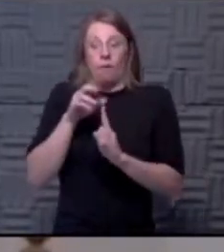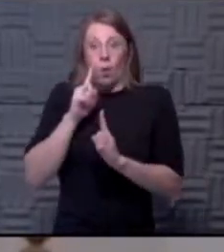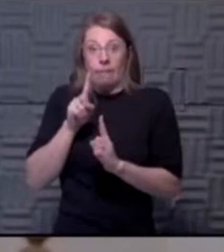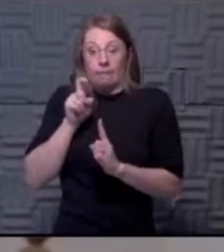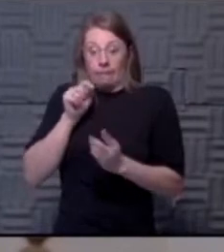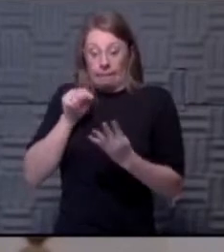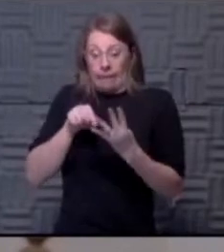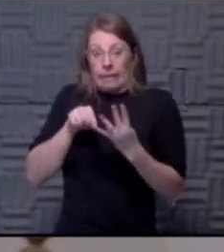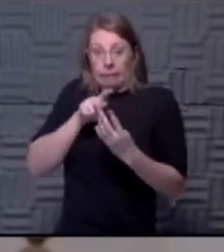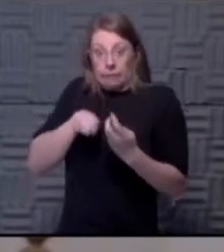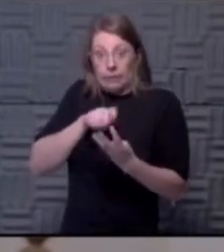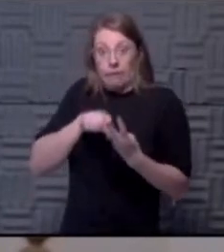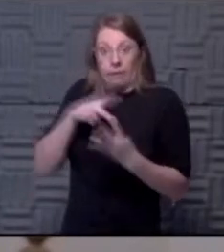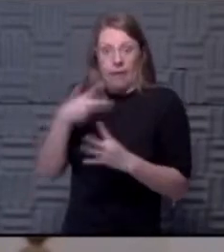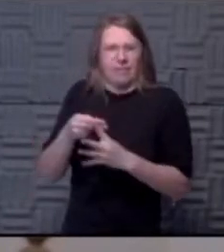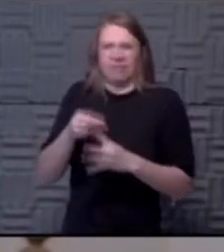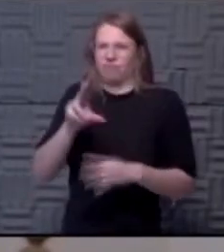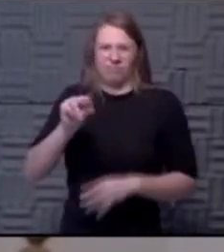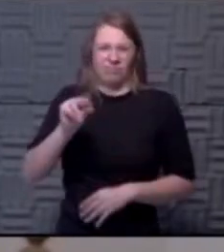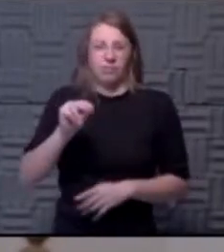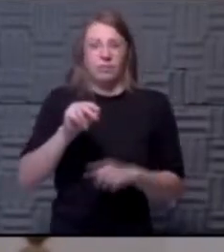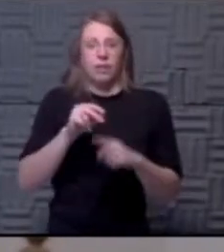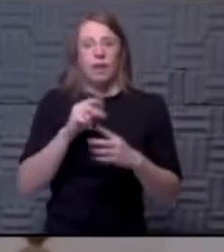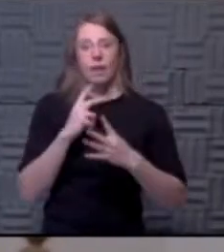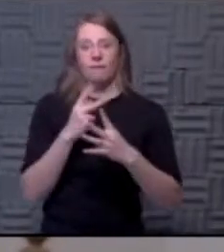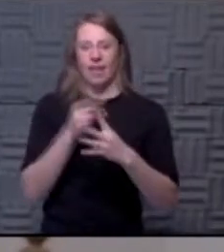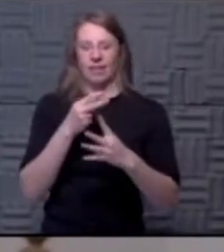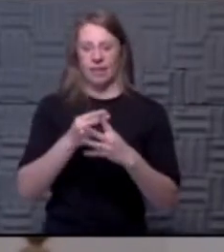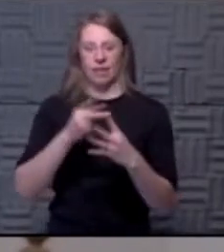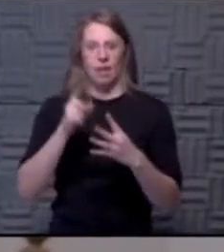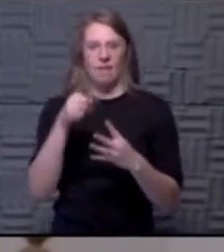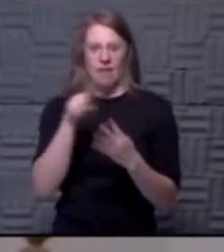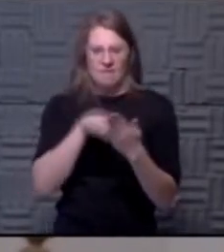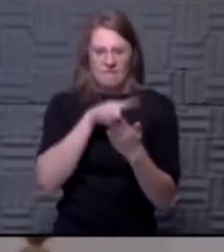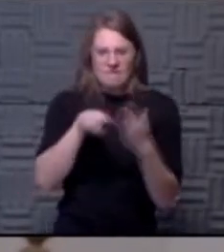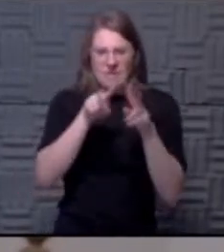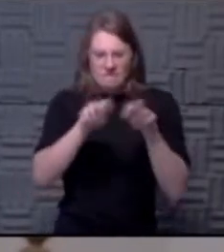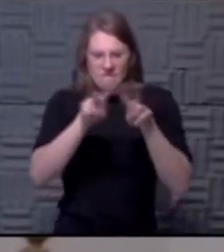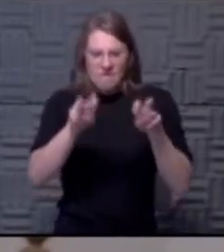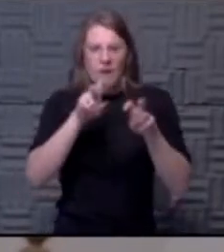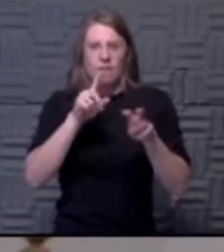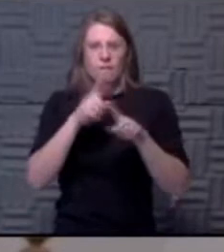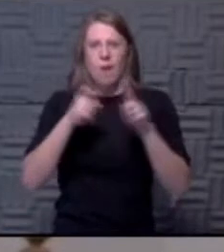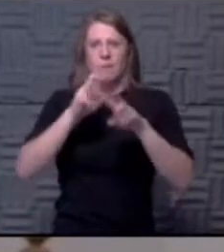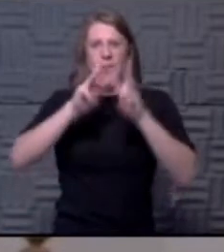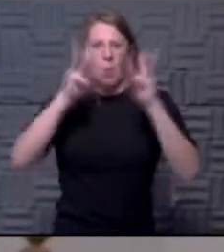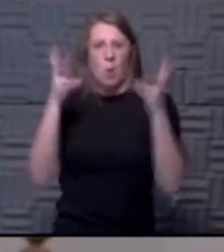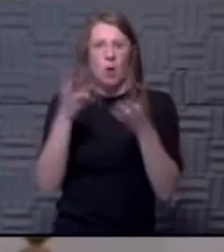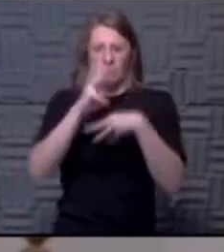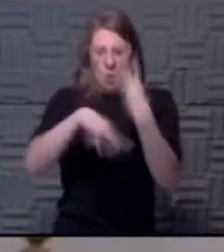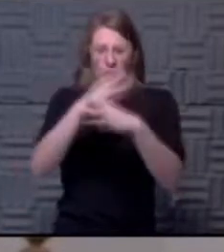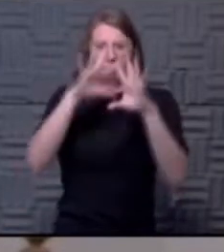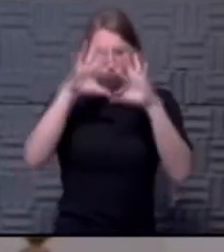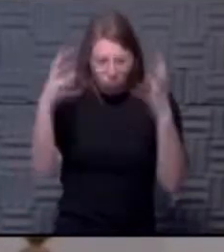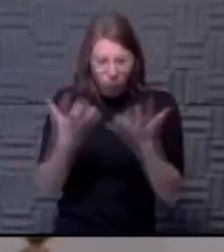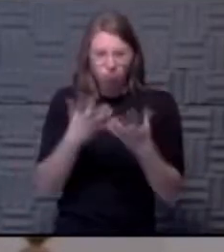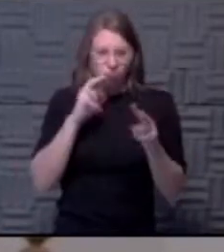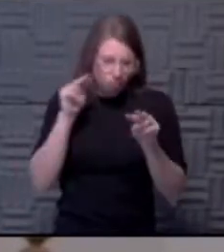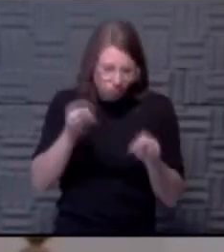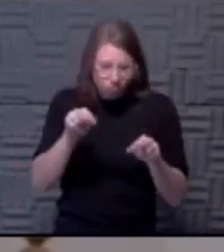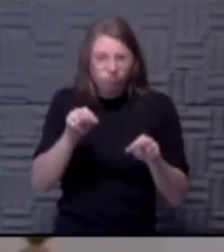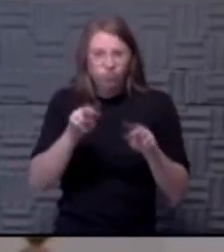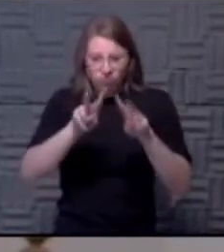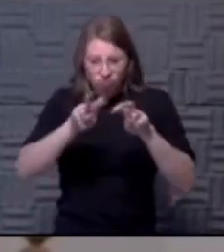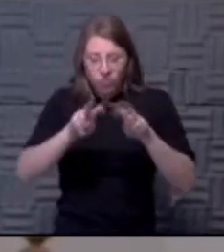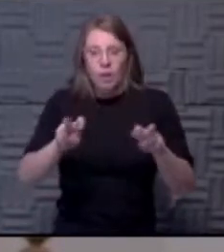vaccine. But the vaccines are under such scrutiny and worldwide attention that I think it's gotten